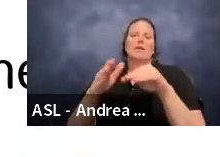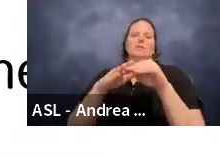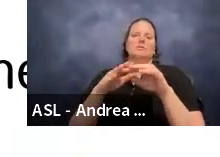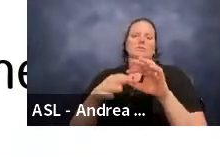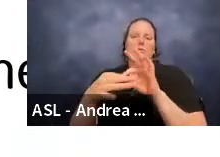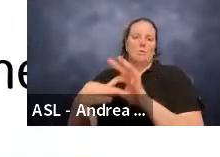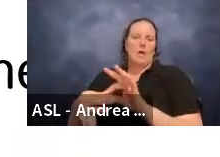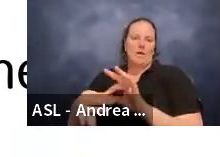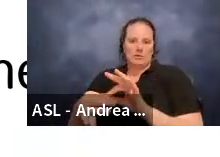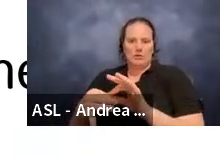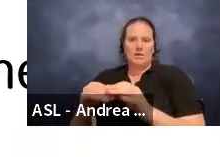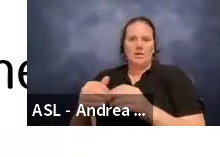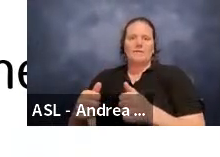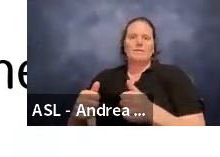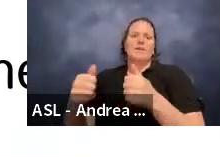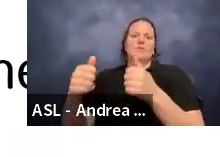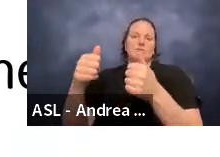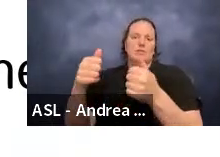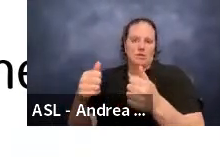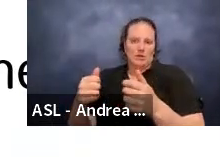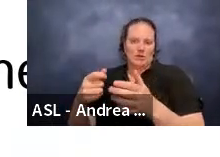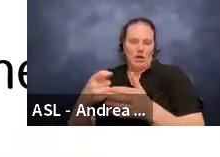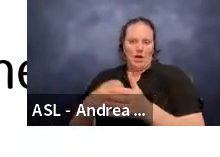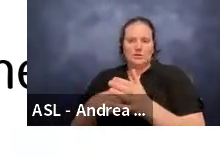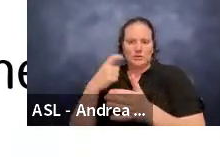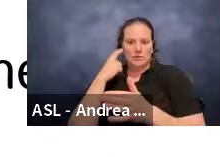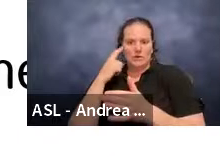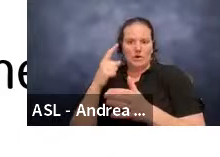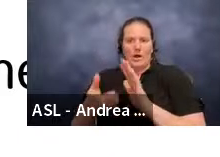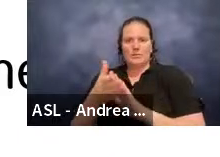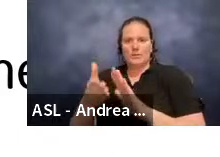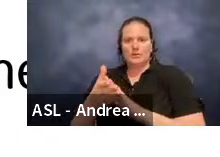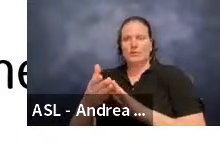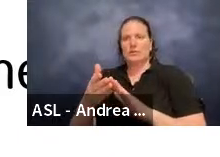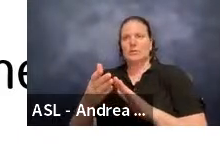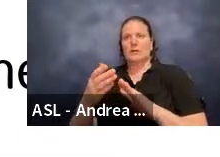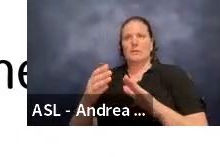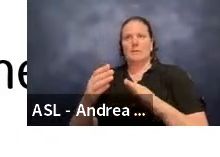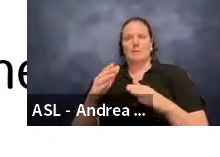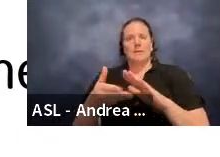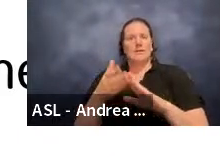around or inflationary costs for operations and maintenance for the facility.